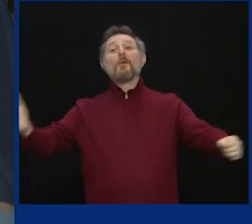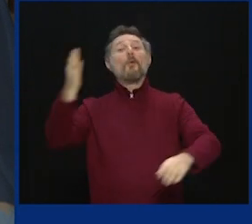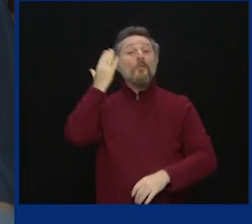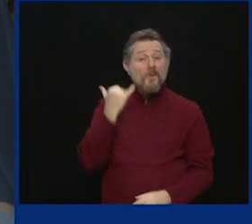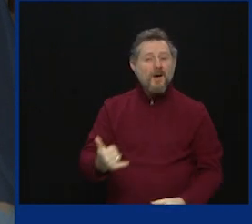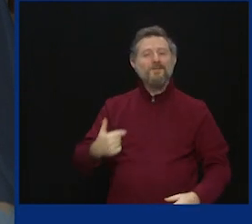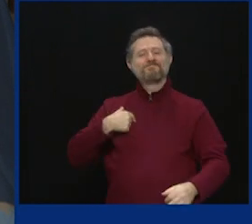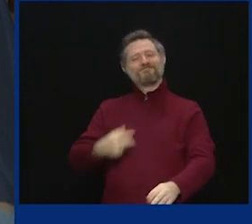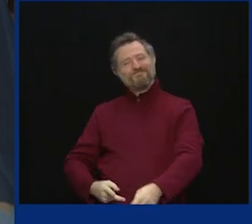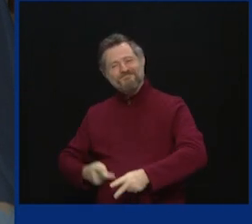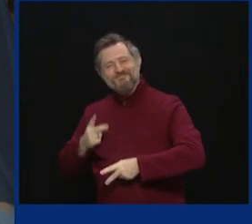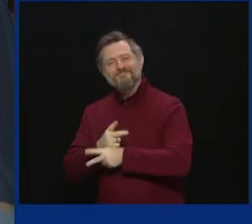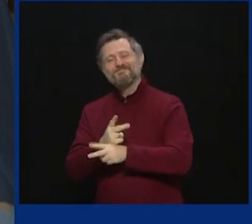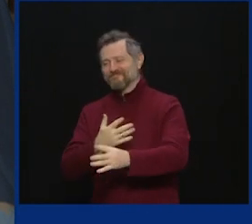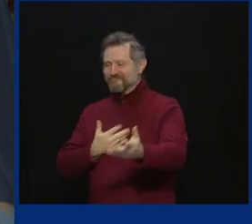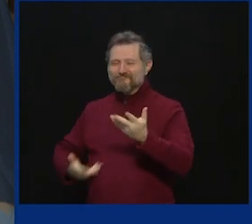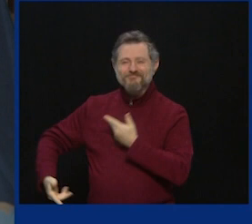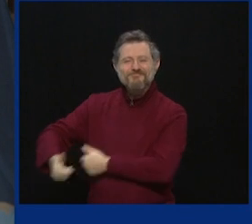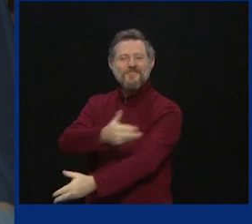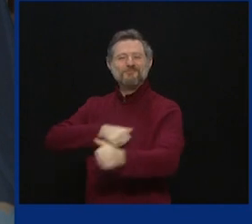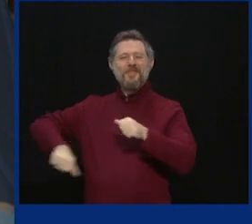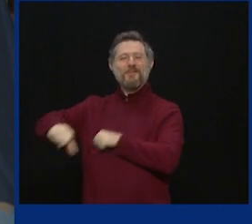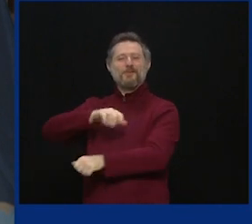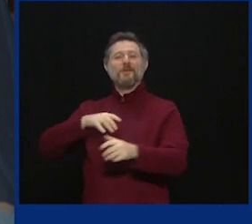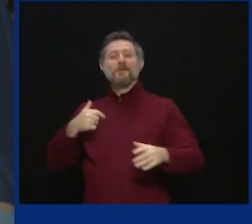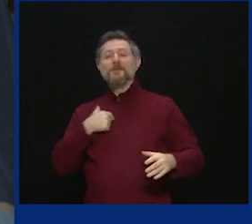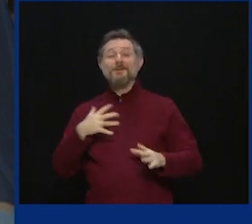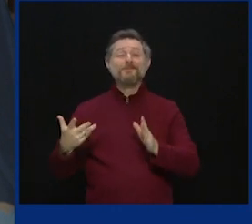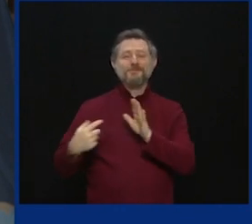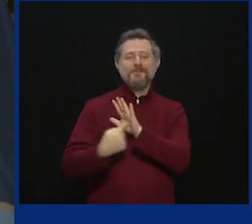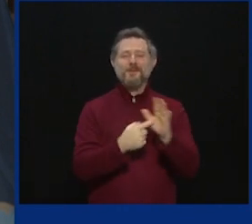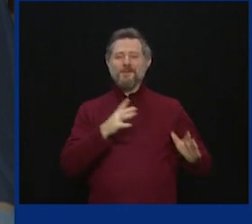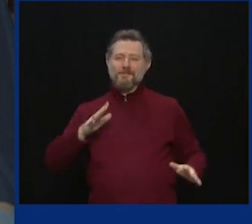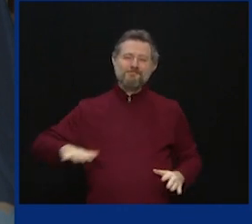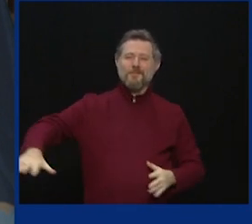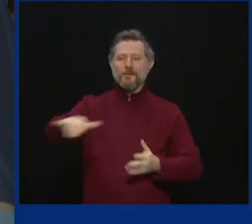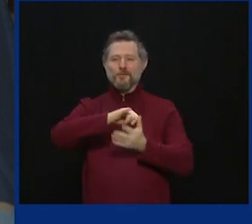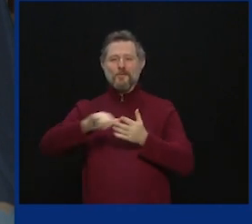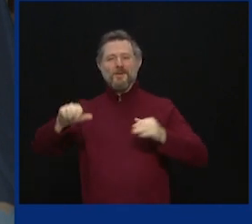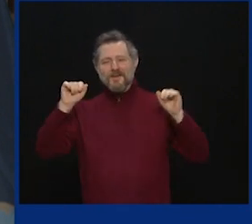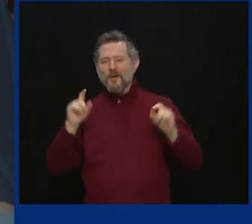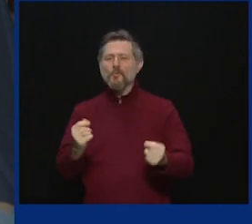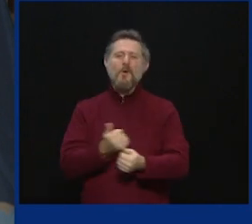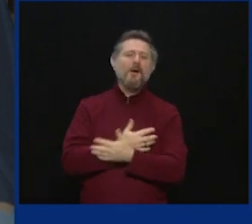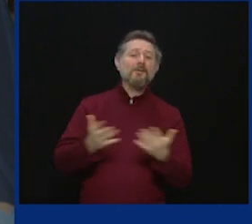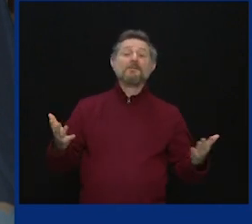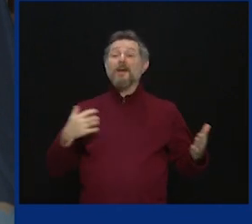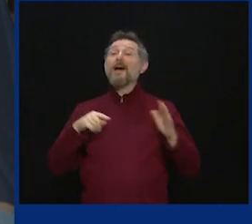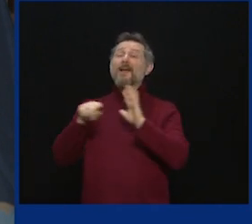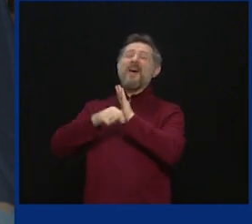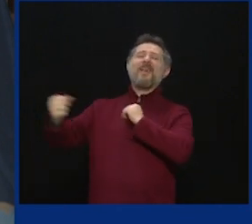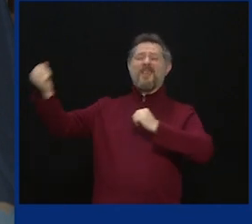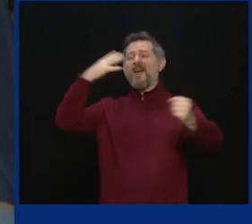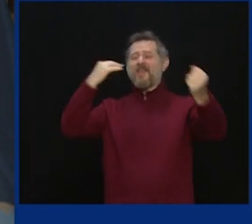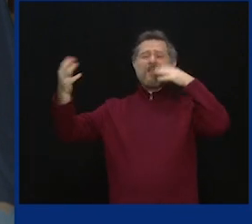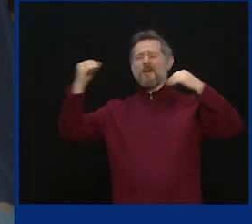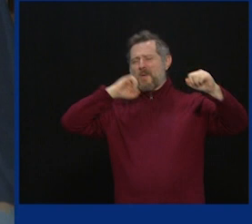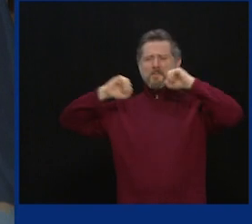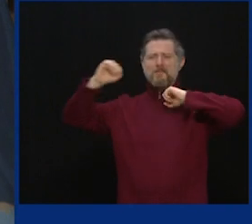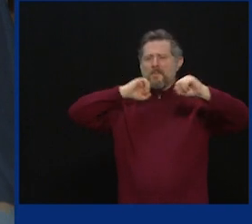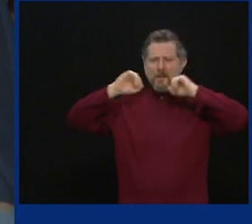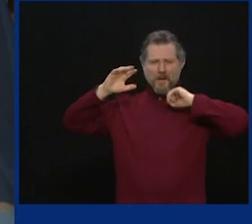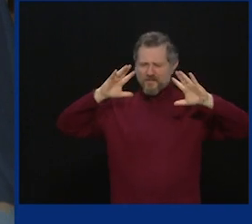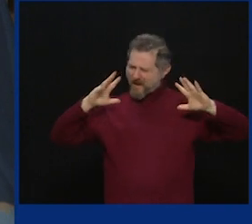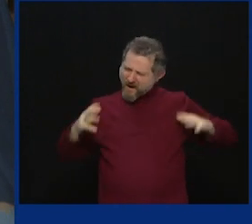each other and truly show what New Yorkers can do. When we have been knocked down, we come back stronger, more resilient